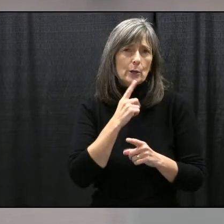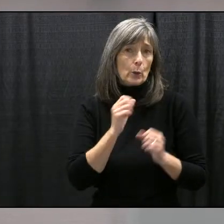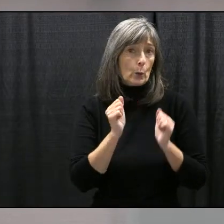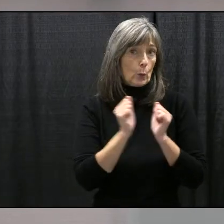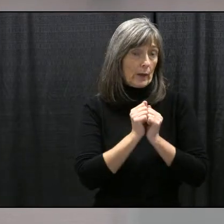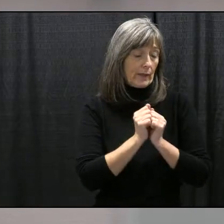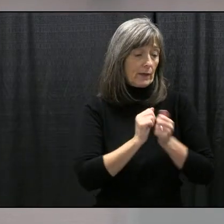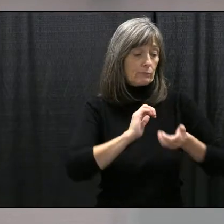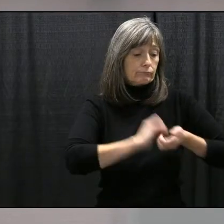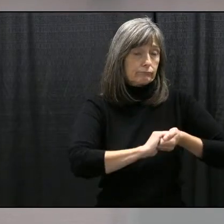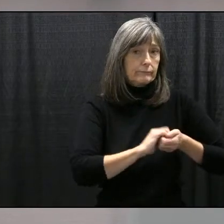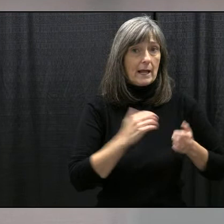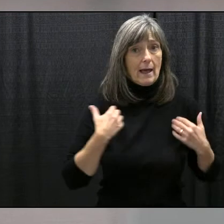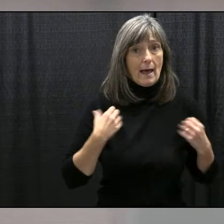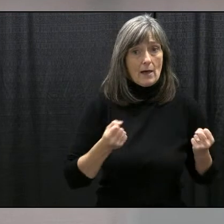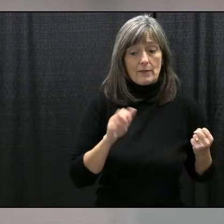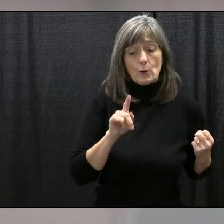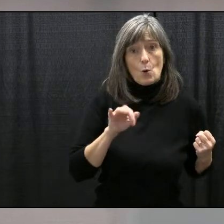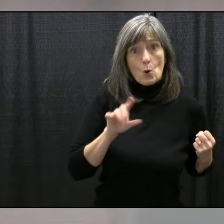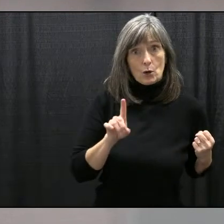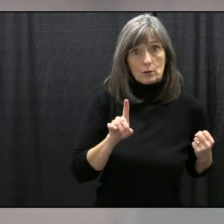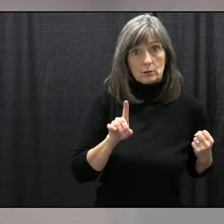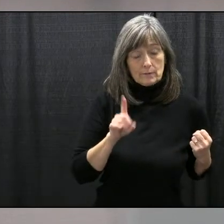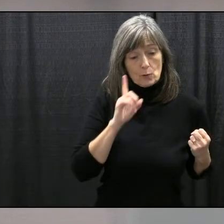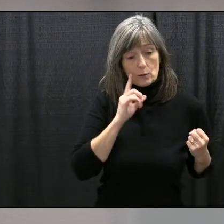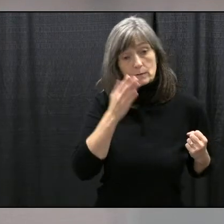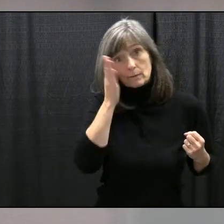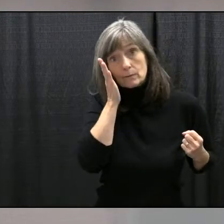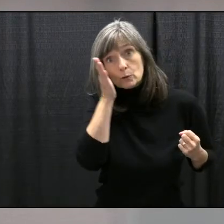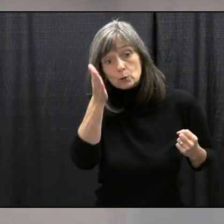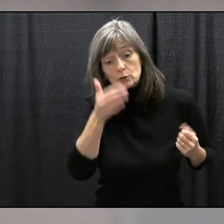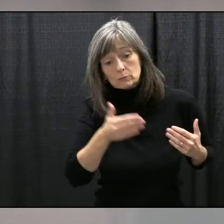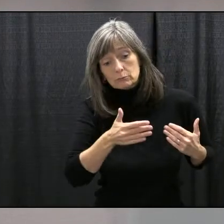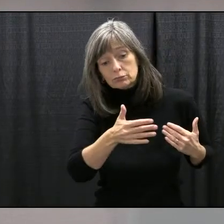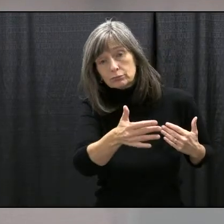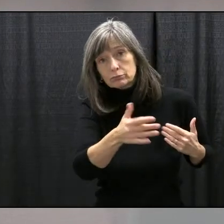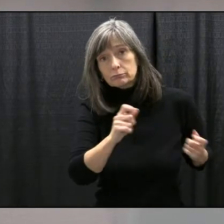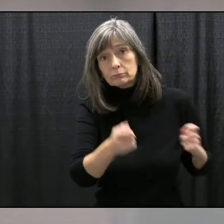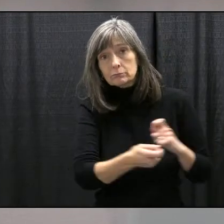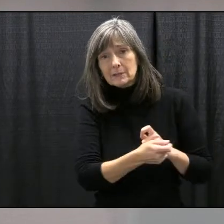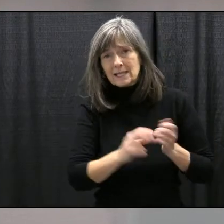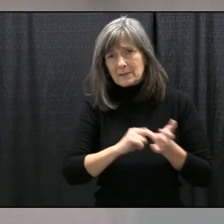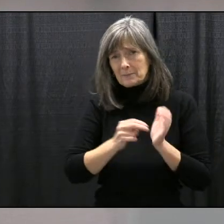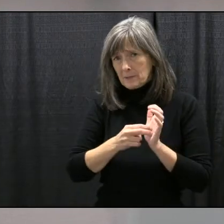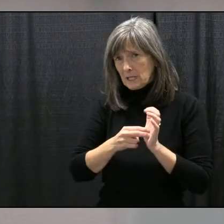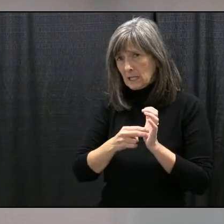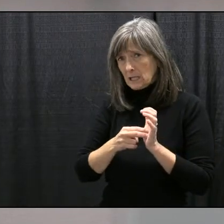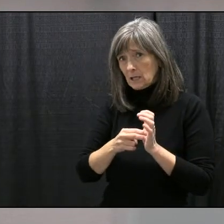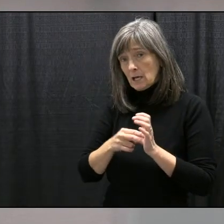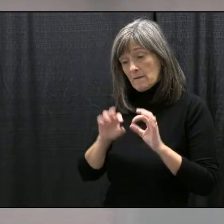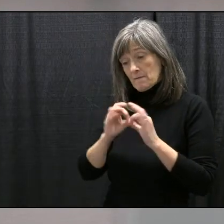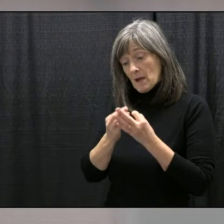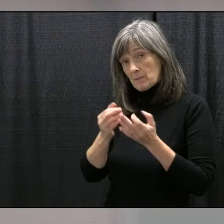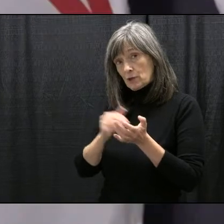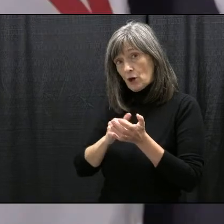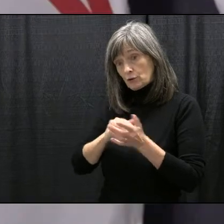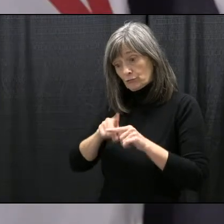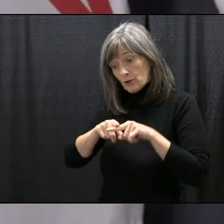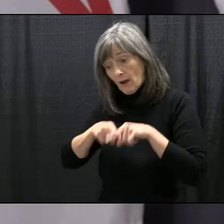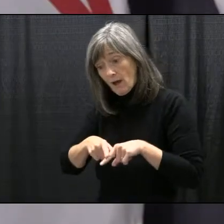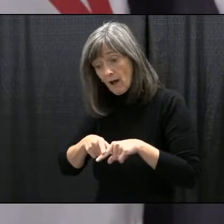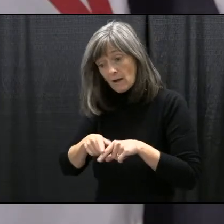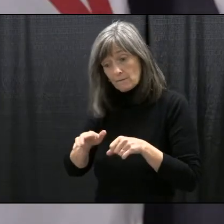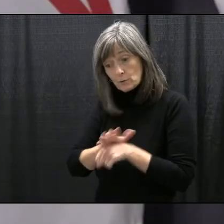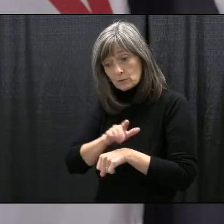the way forward long term. Does it mean that we're shifting away from relying on family doctors long term? We